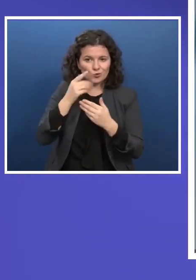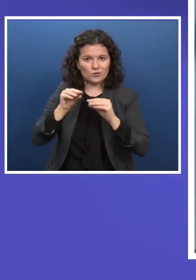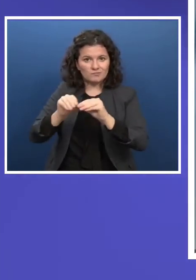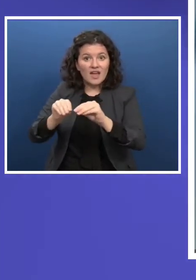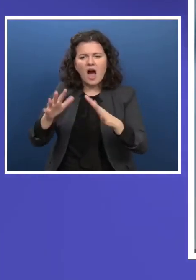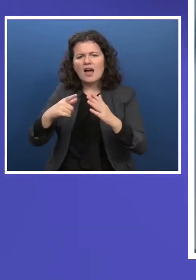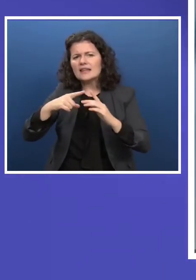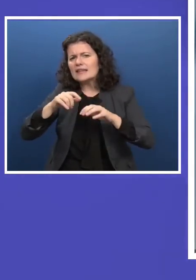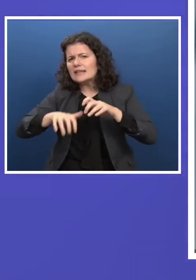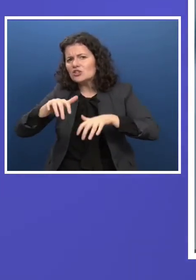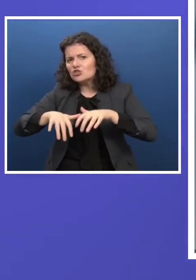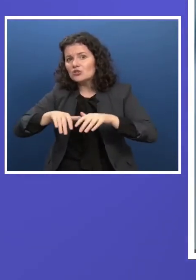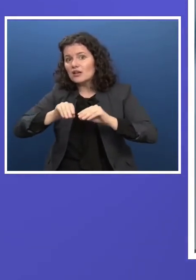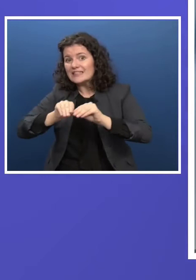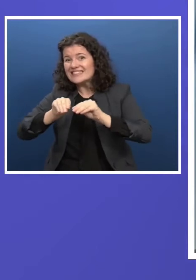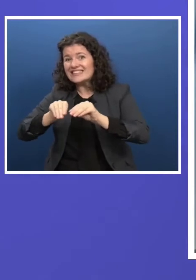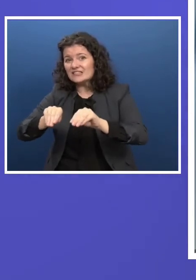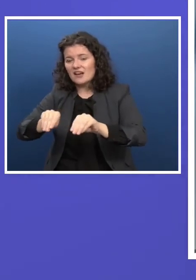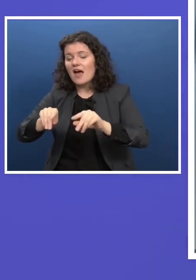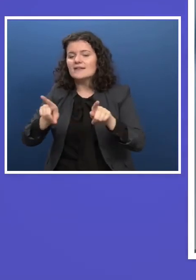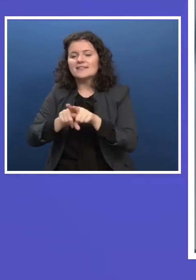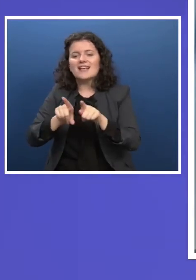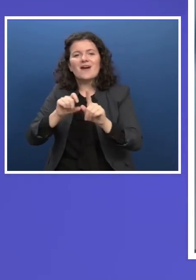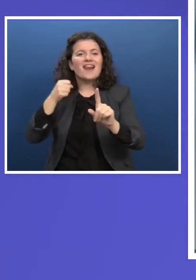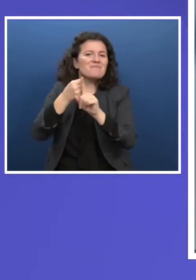have consequences moving forward. I think there are